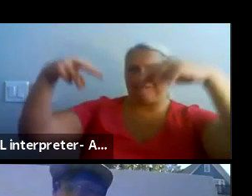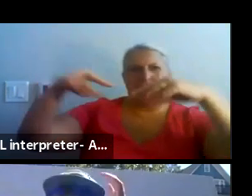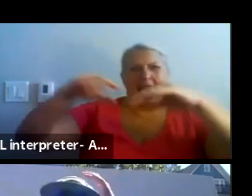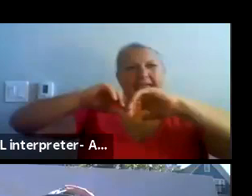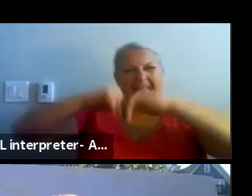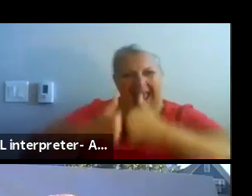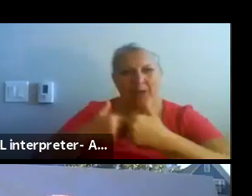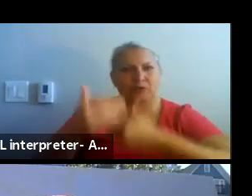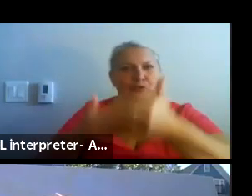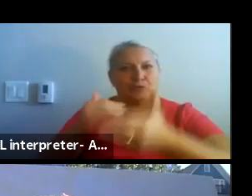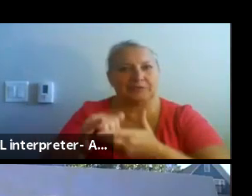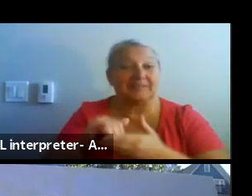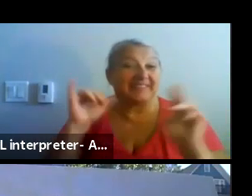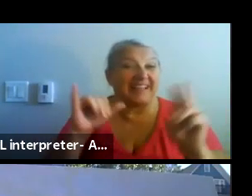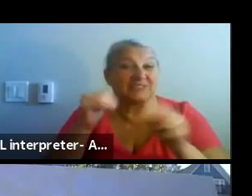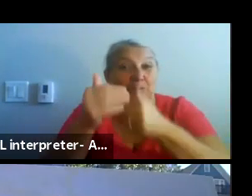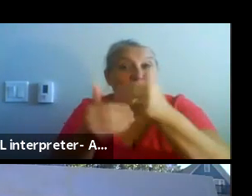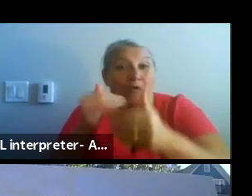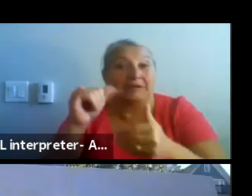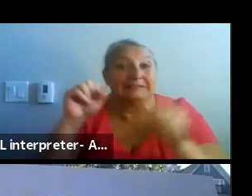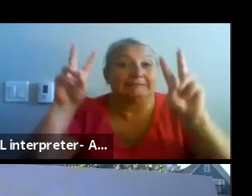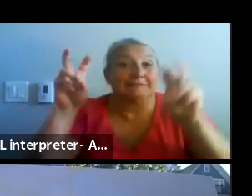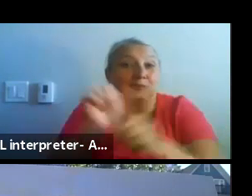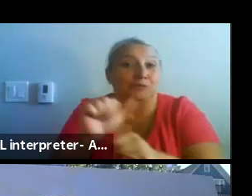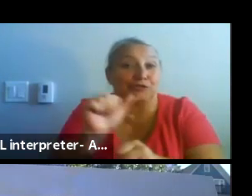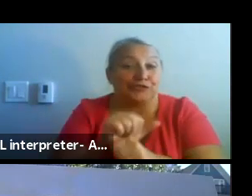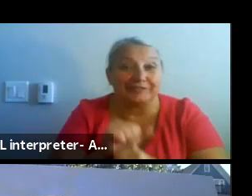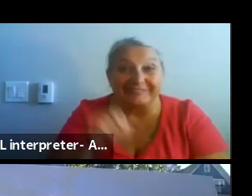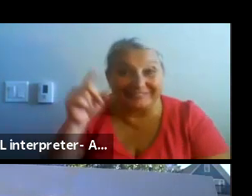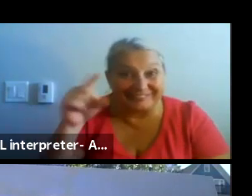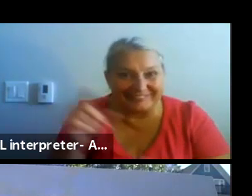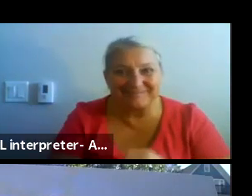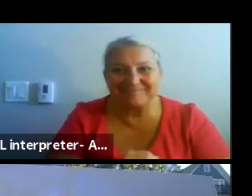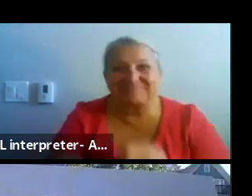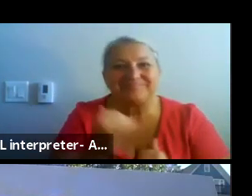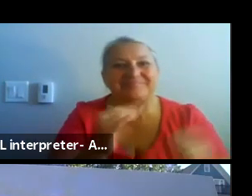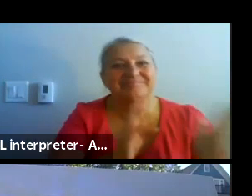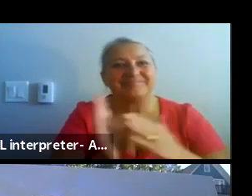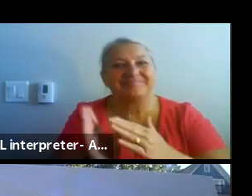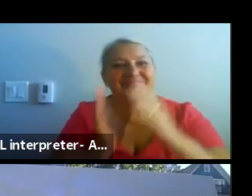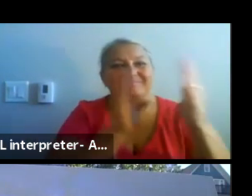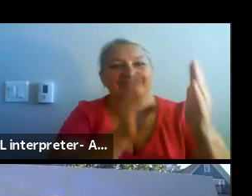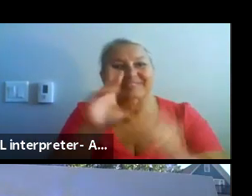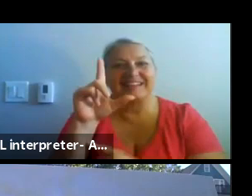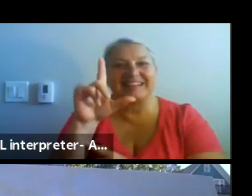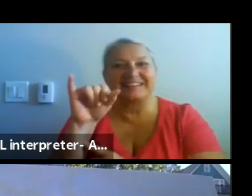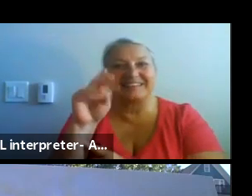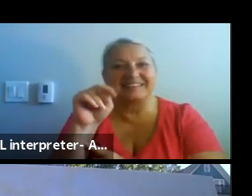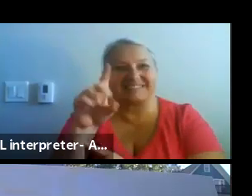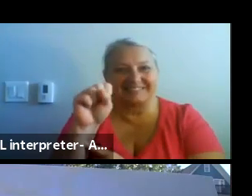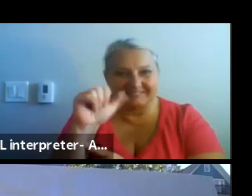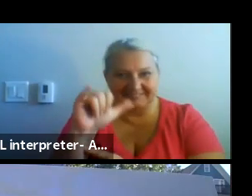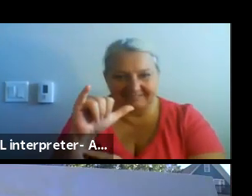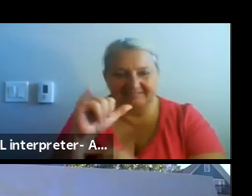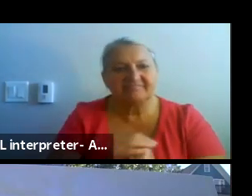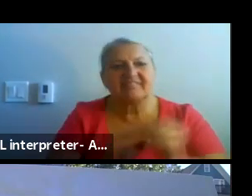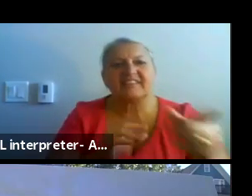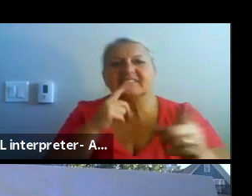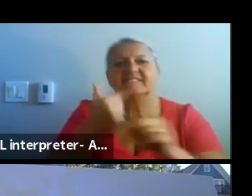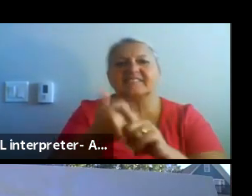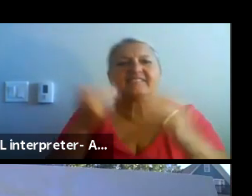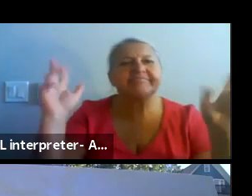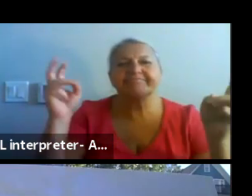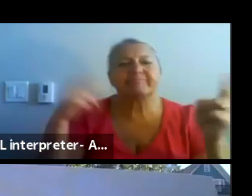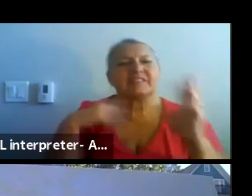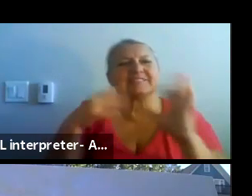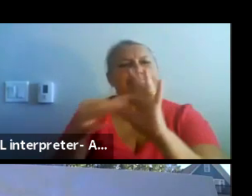Check. This is Lindsay again. I'm going to talk a bit about accessibility.